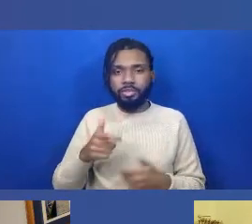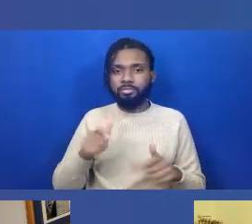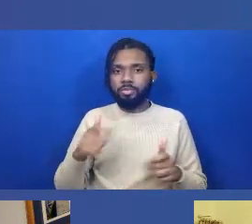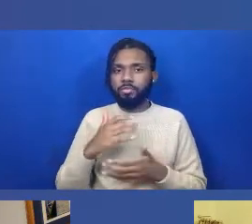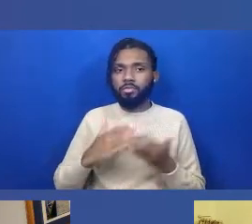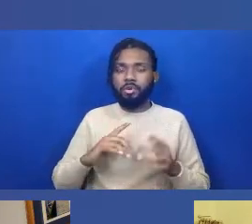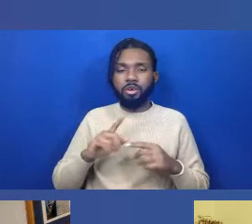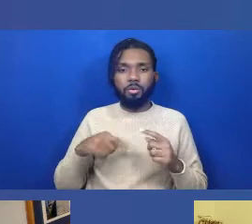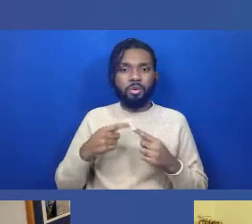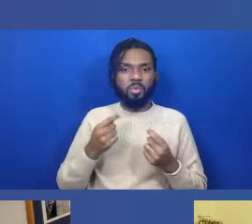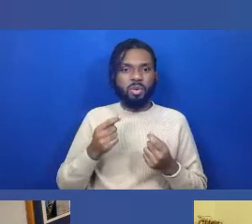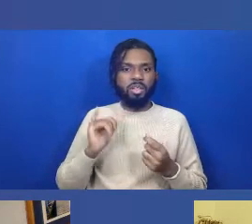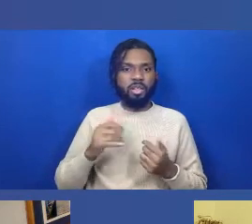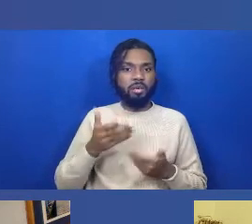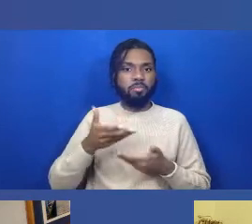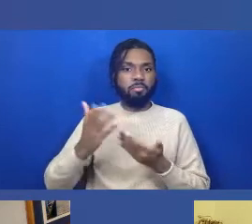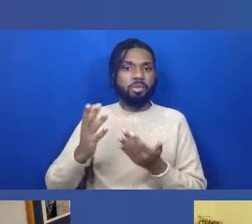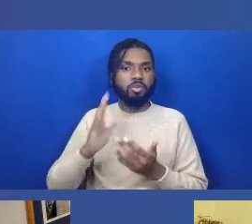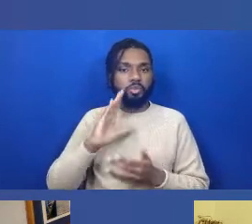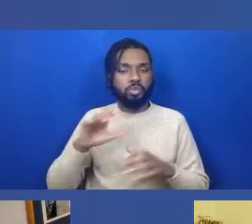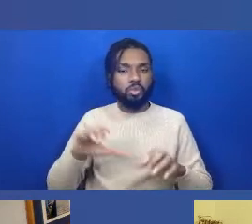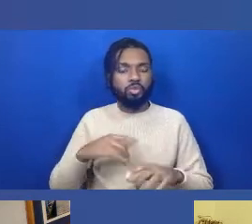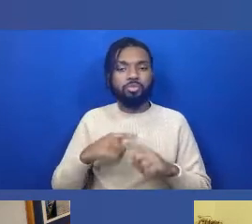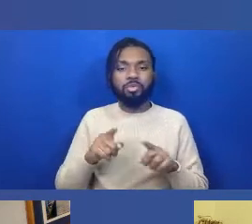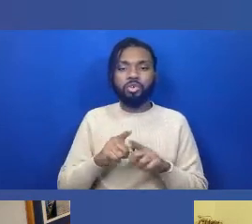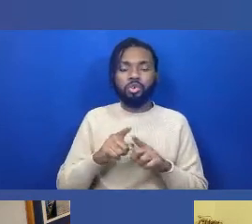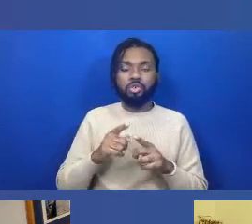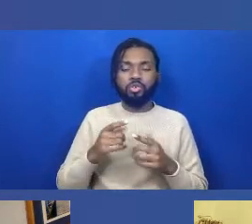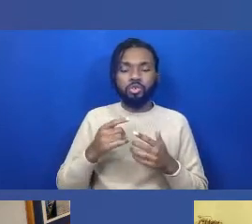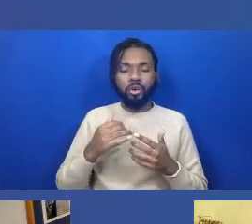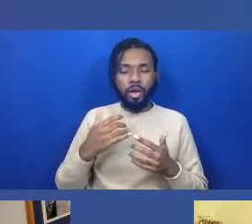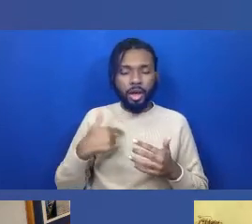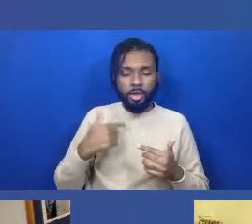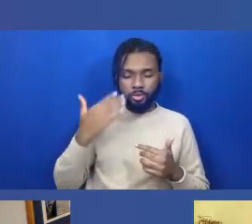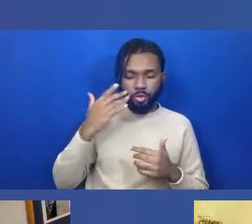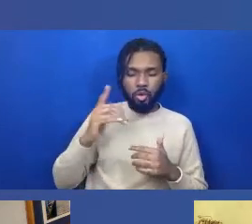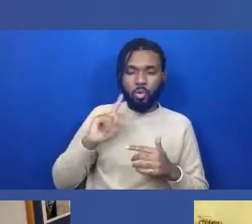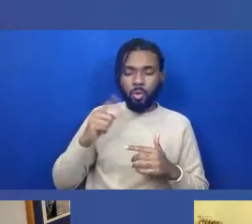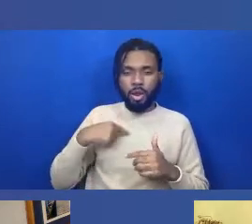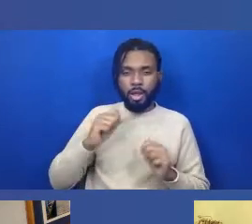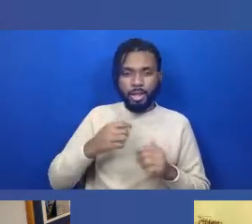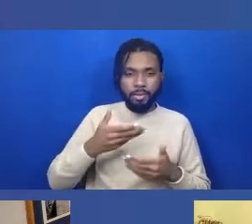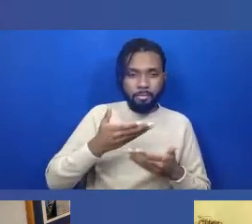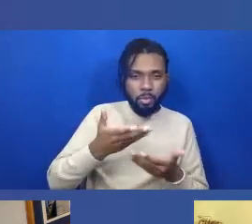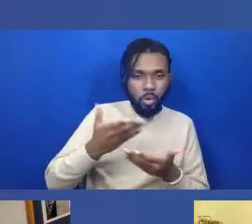do, and where I'm going to be putting certain works on the table, and where I'm not going to be putting certain works on the table.